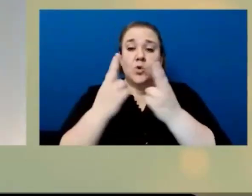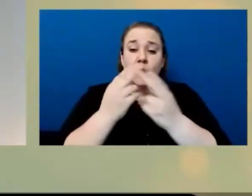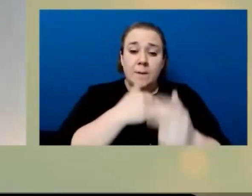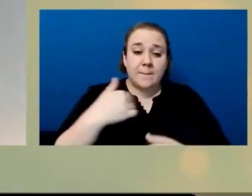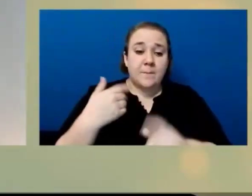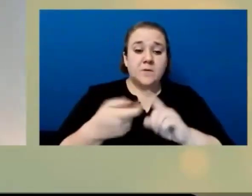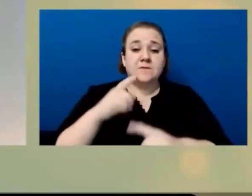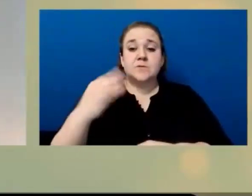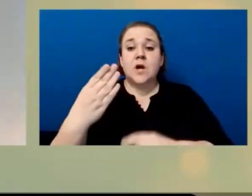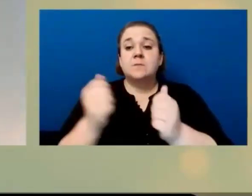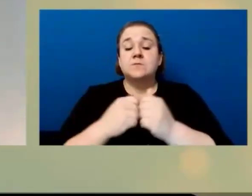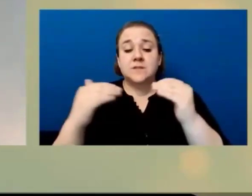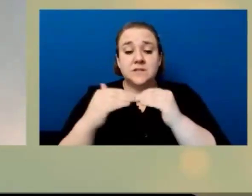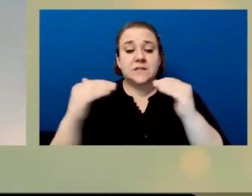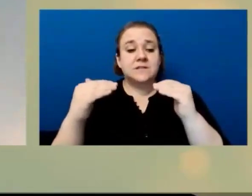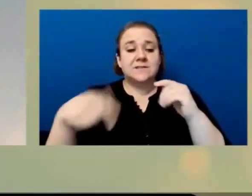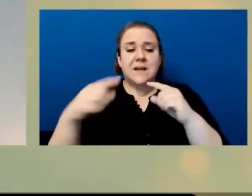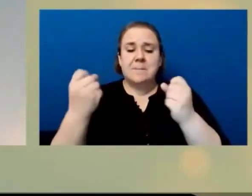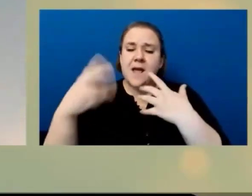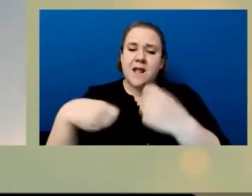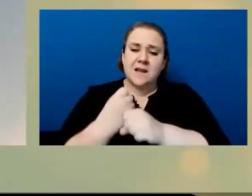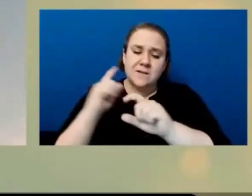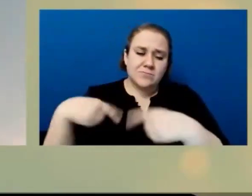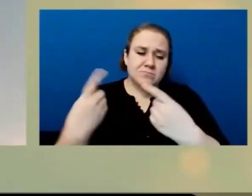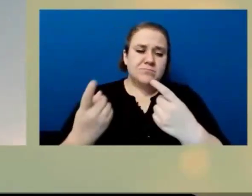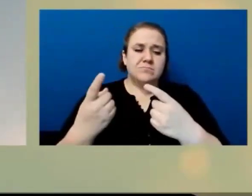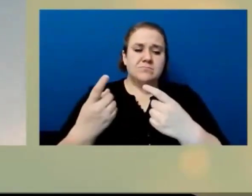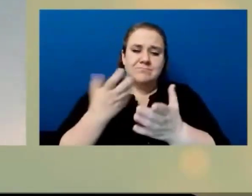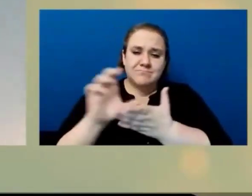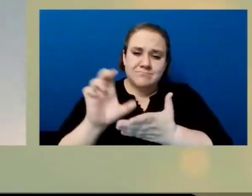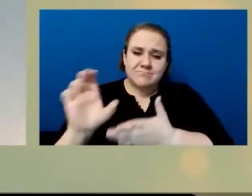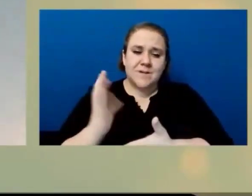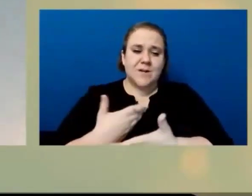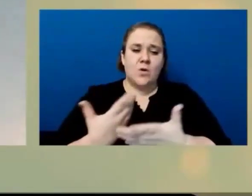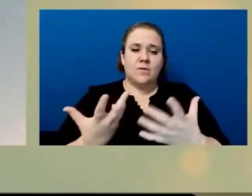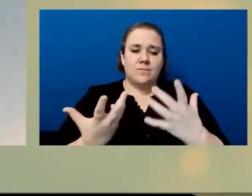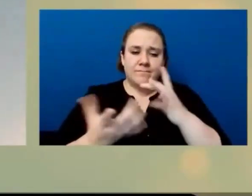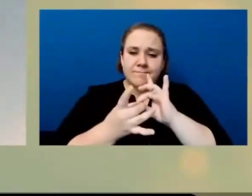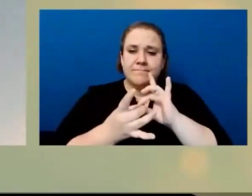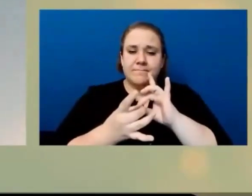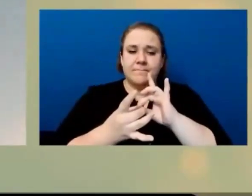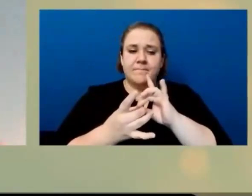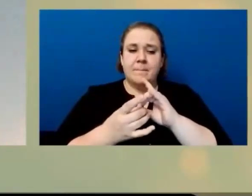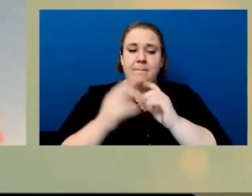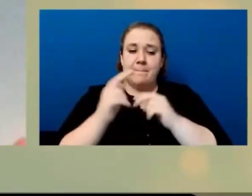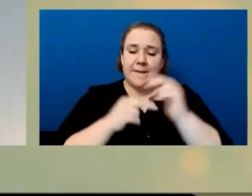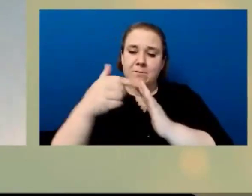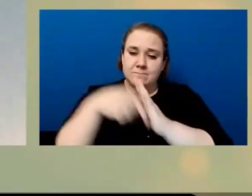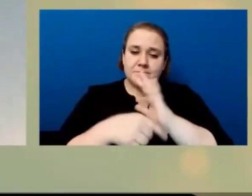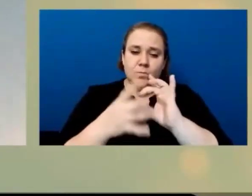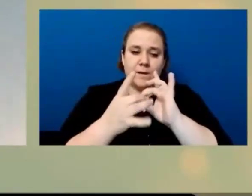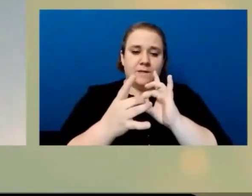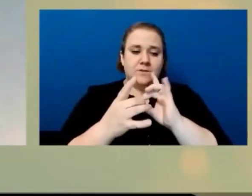together, successfully raising the minimum wage together, and getting abortion rights back on the ballot together, because they know that